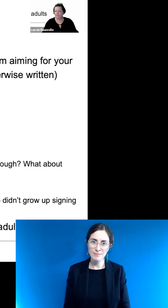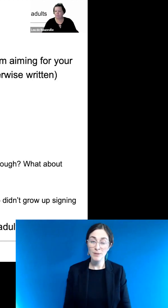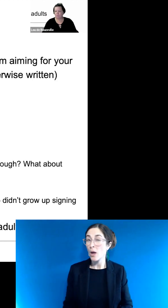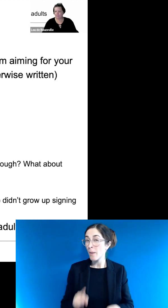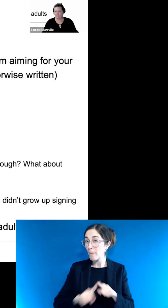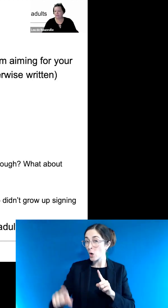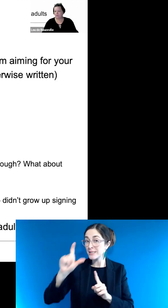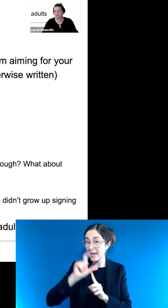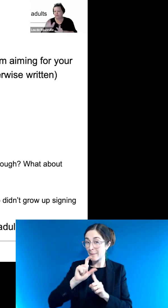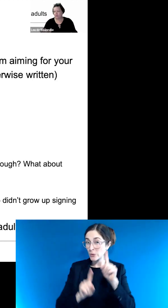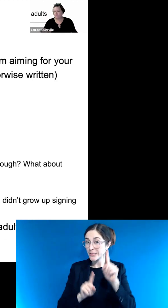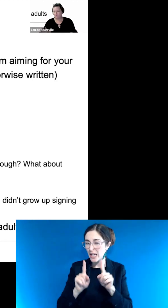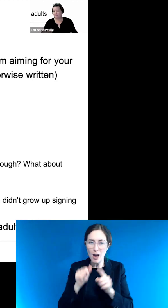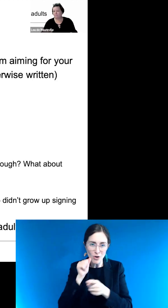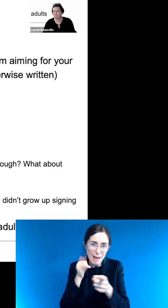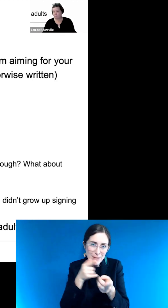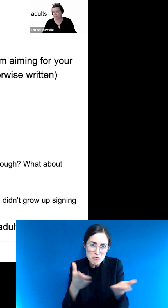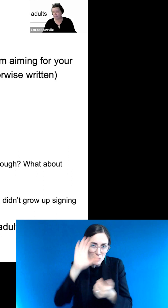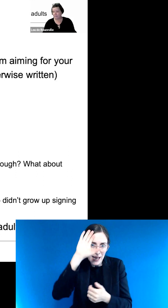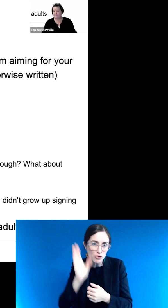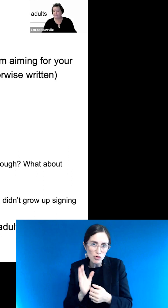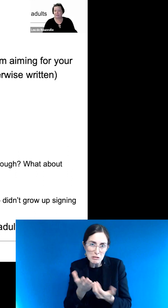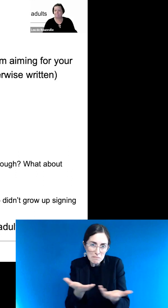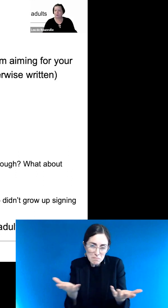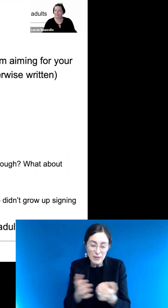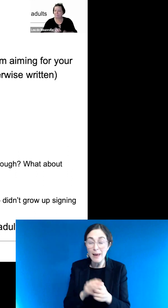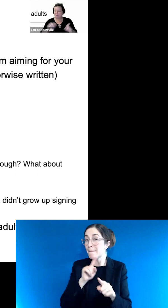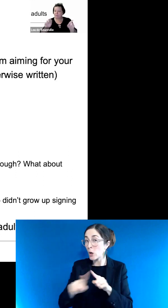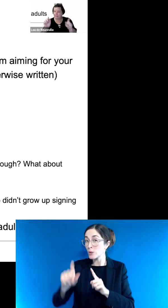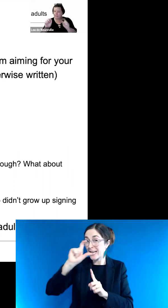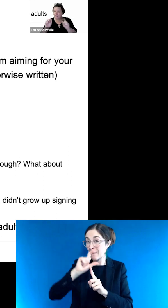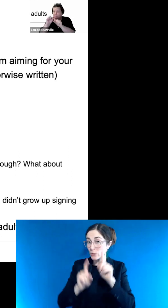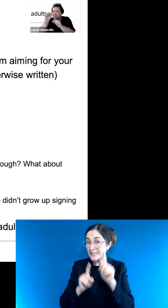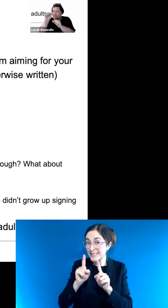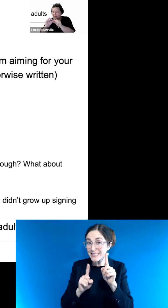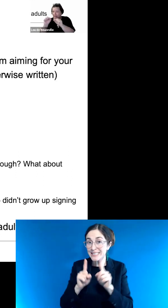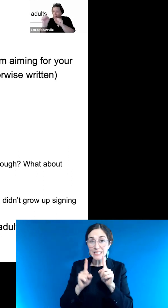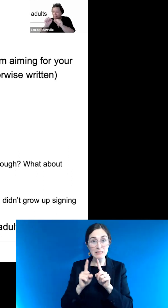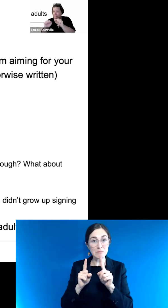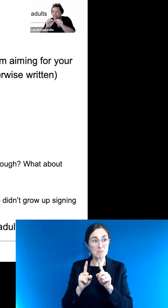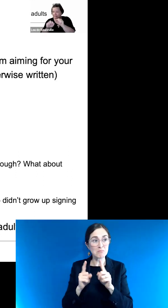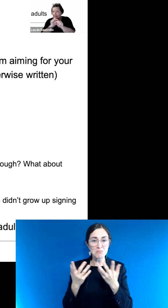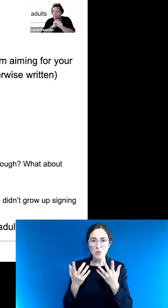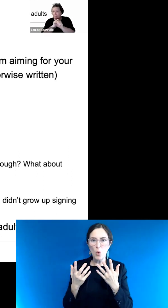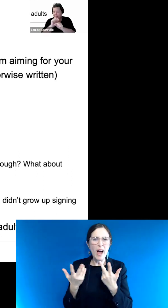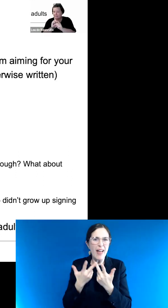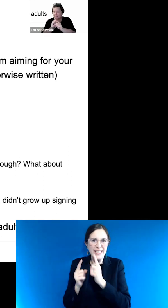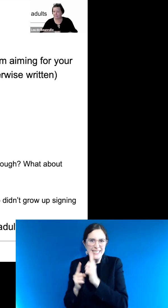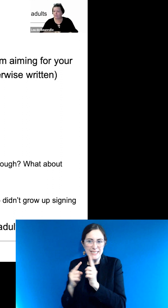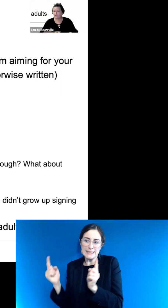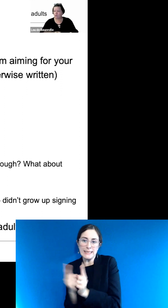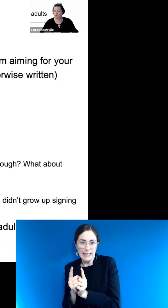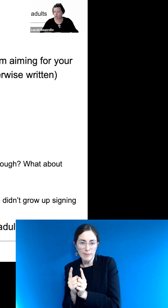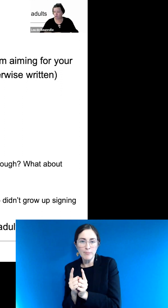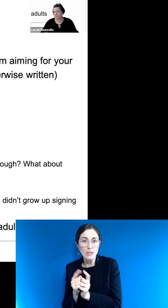most capital cities, and I know not everyone will come from a capital city, but in most capital cities or sort of satellite cities near capital